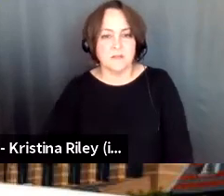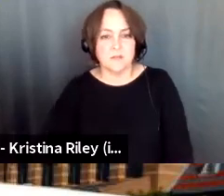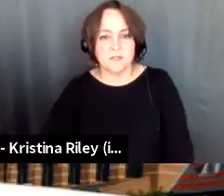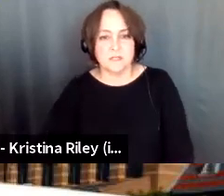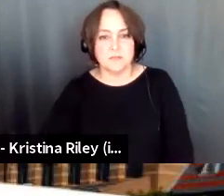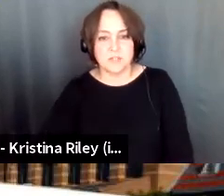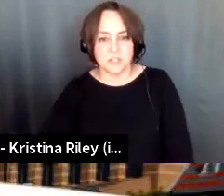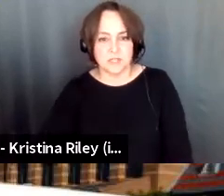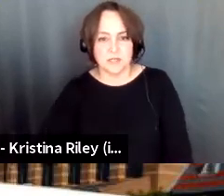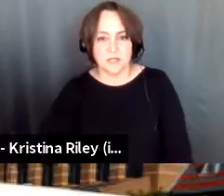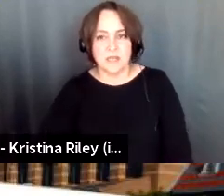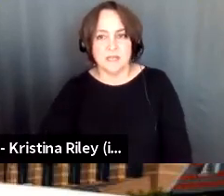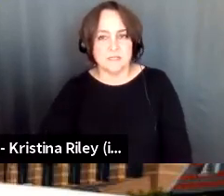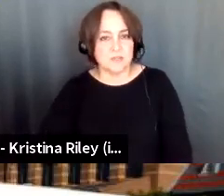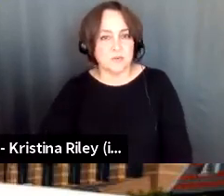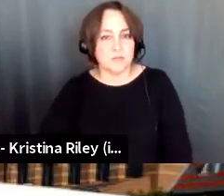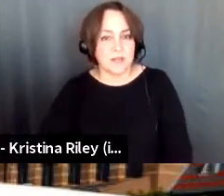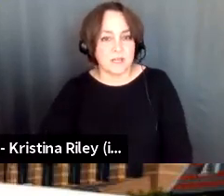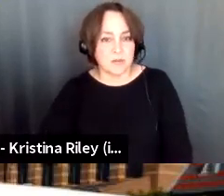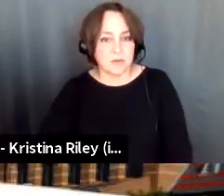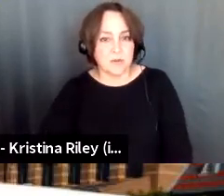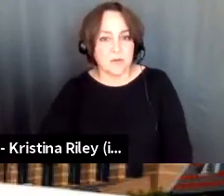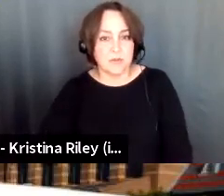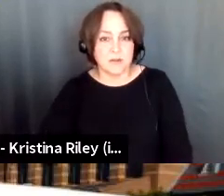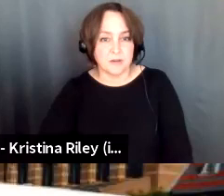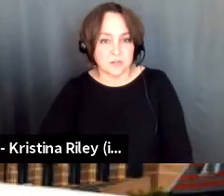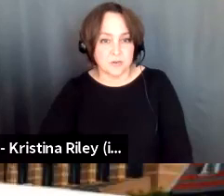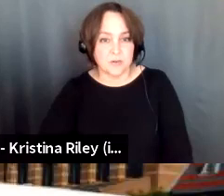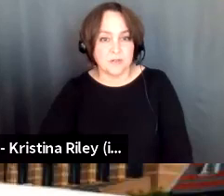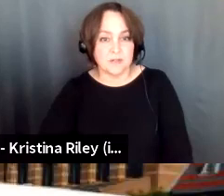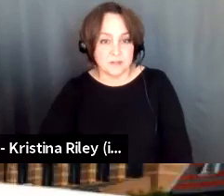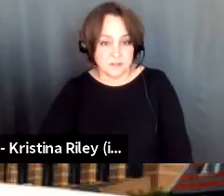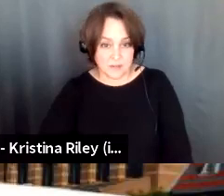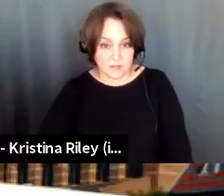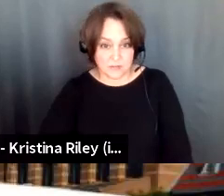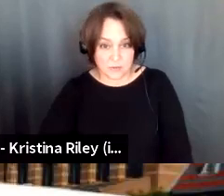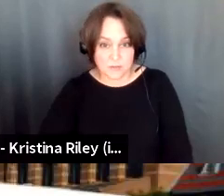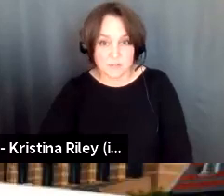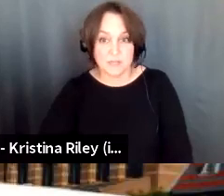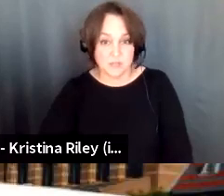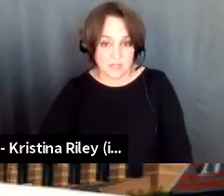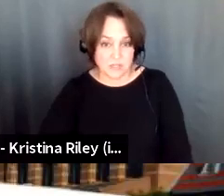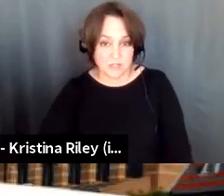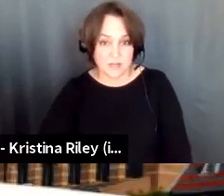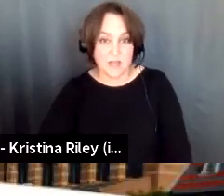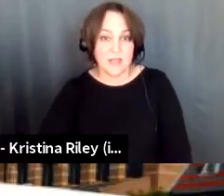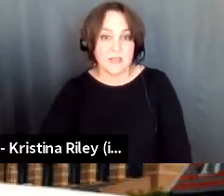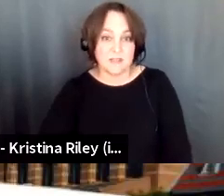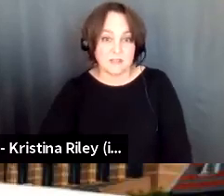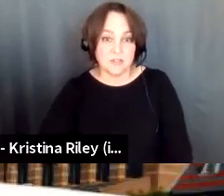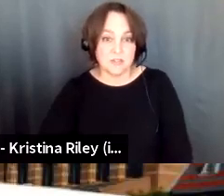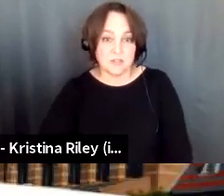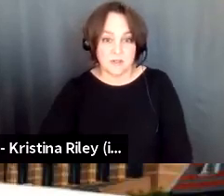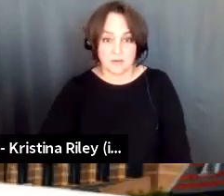The university's mission is toward bilingual, bicultural, and diverse education